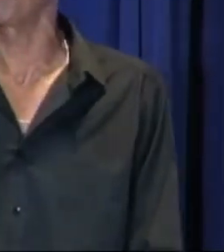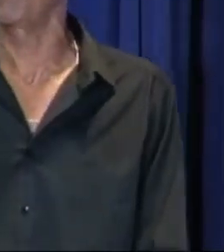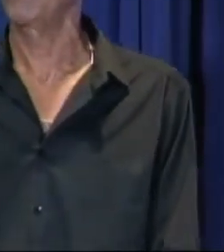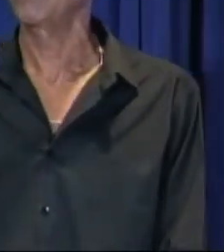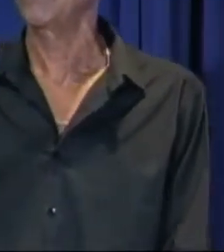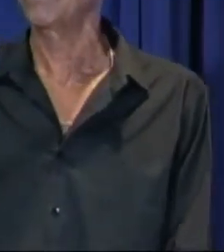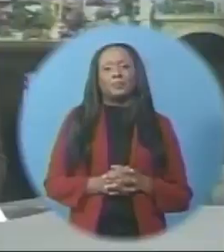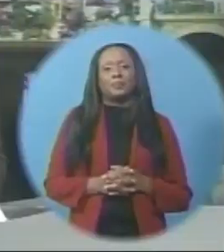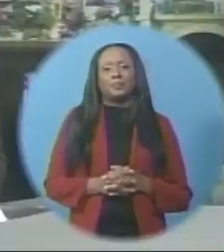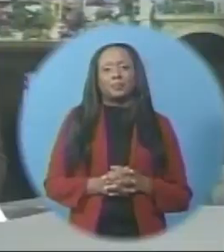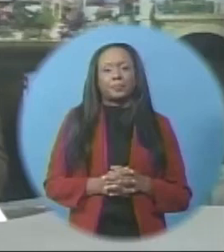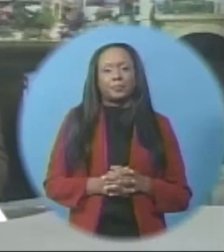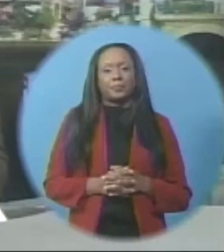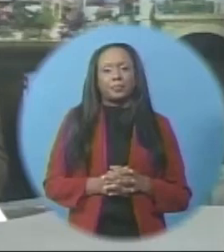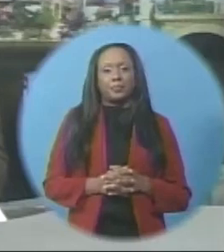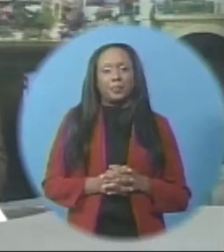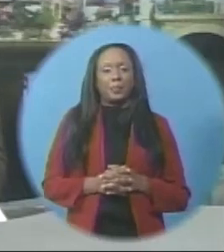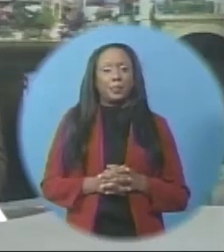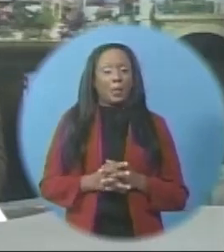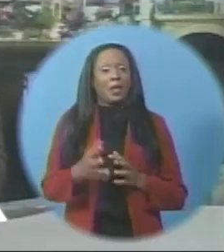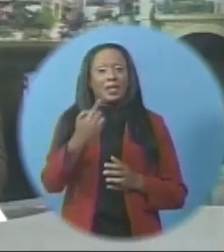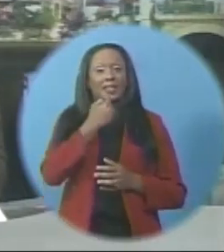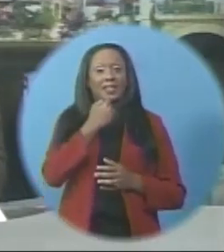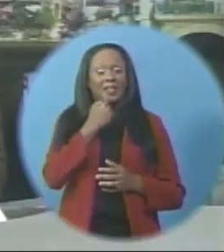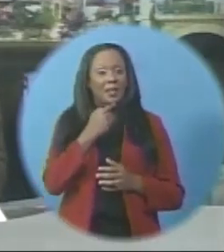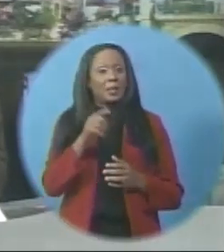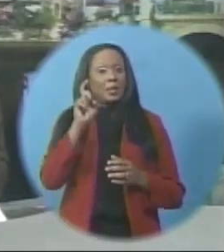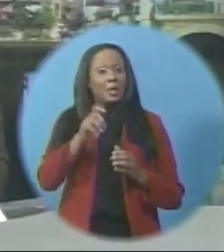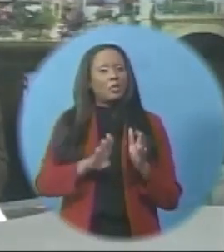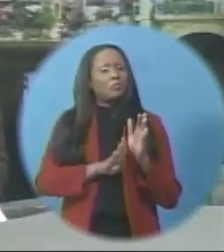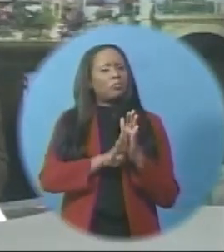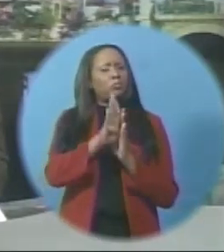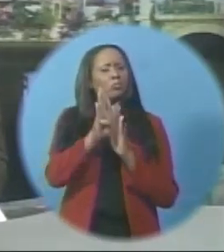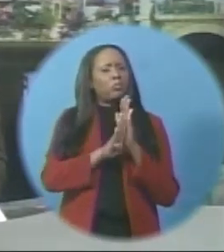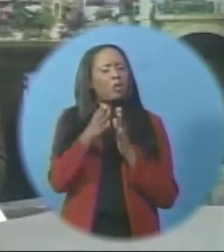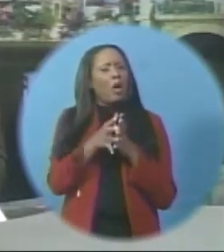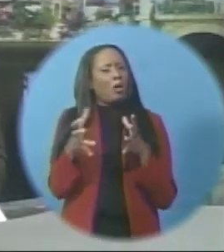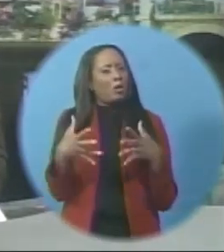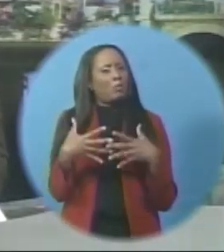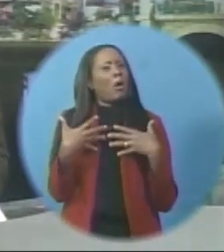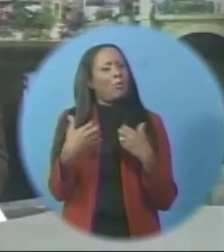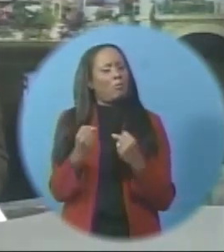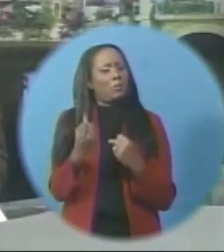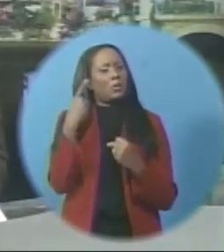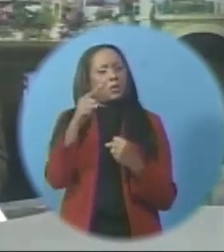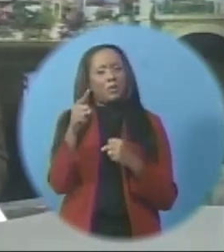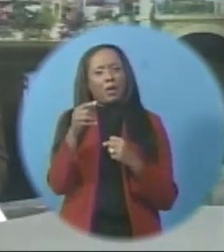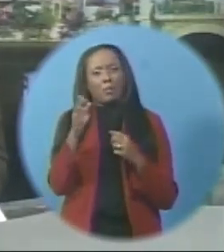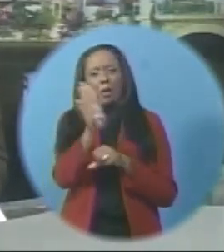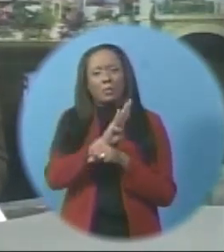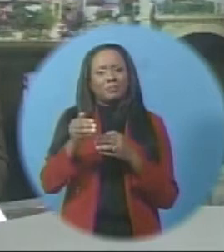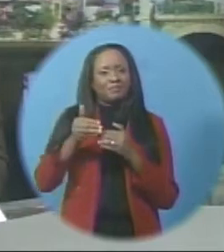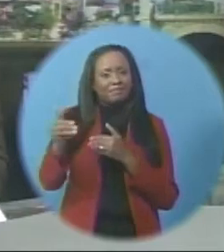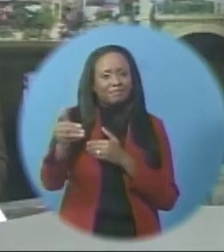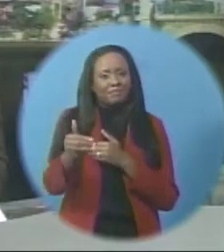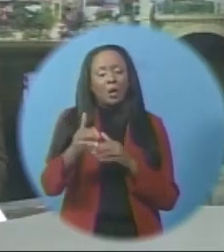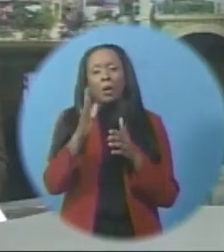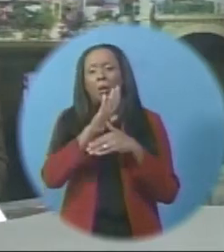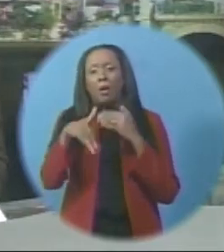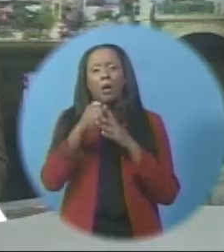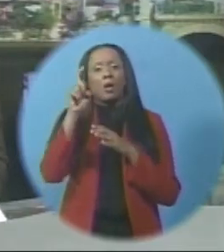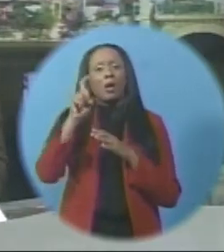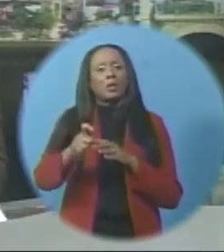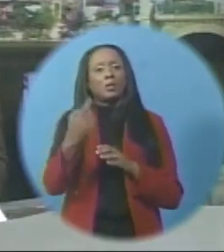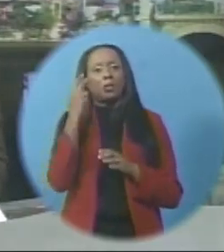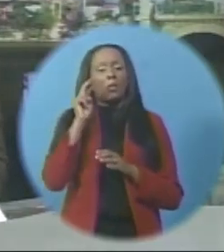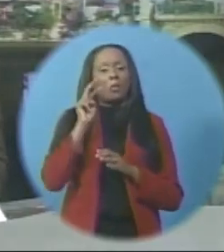confidence. In developing the confidence necessary to take the country forward, Mr. Fingal wants Barbadians to take note